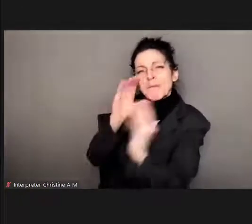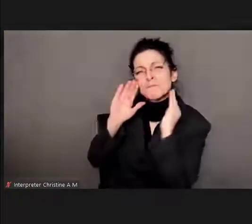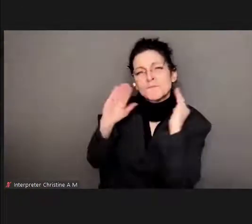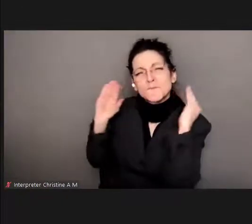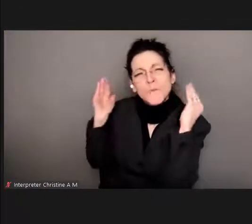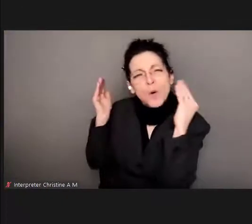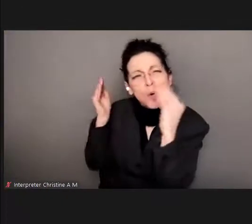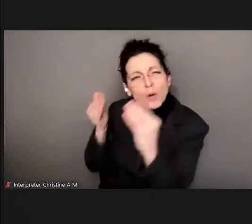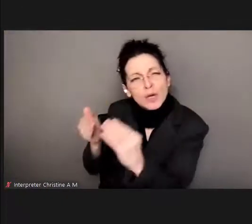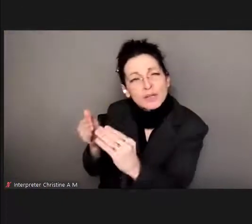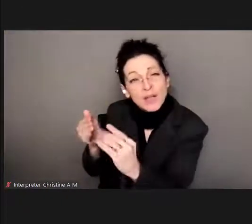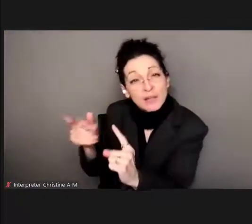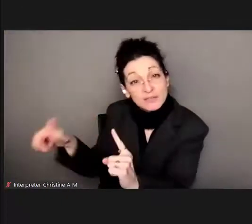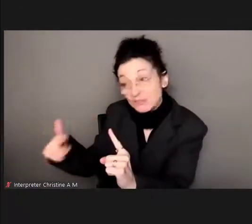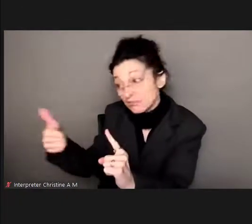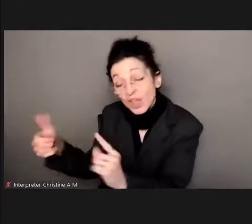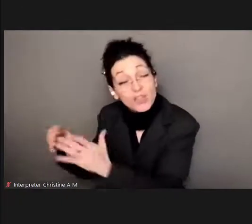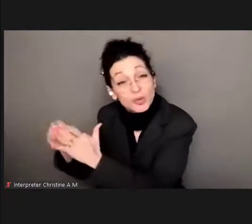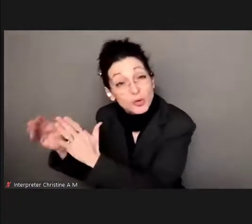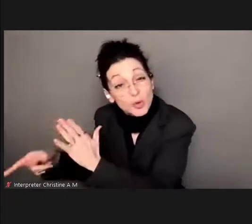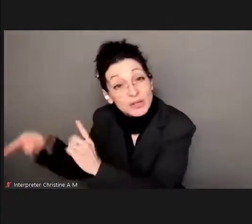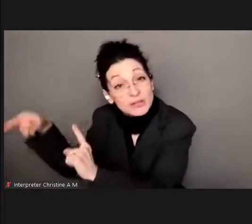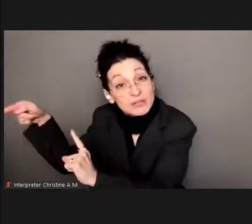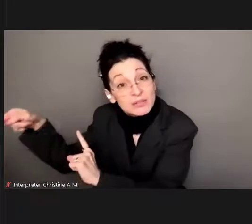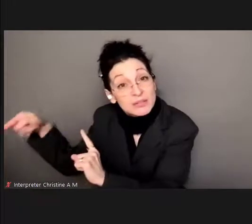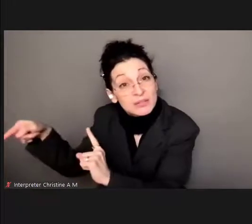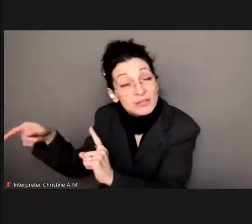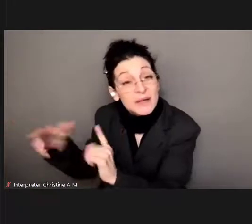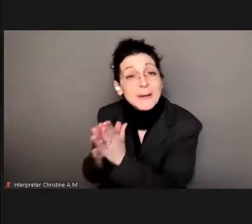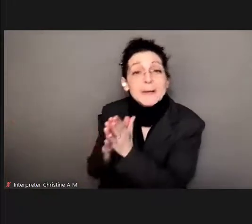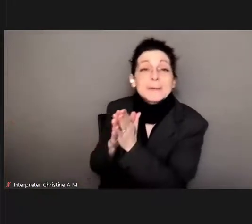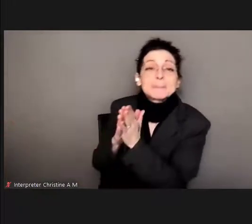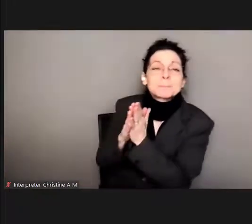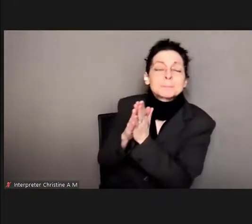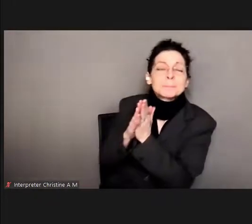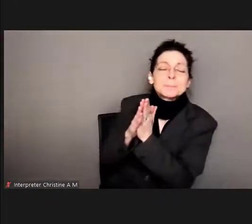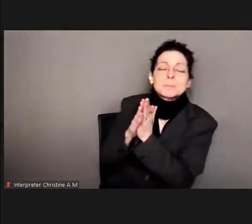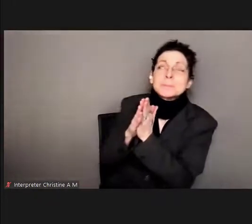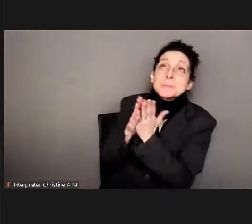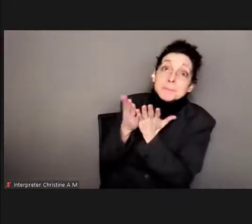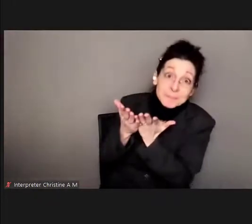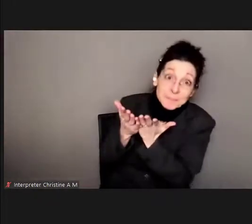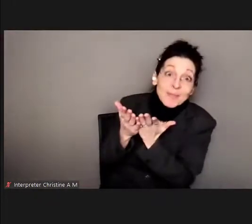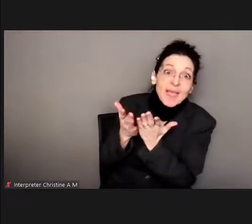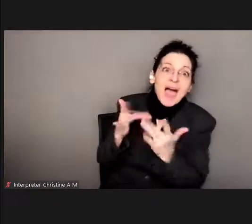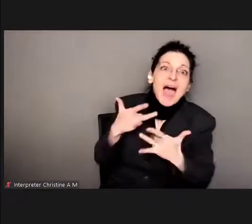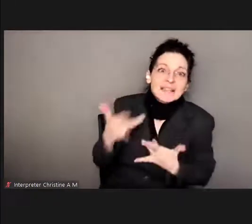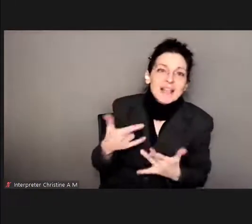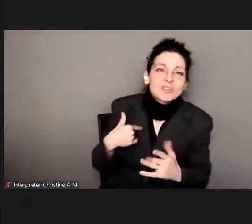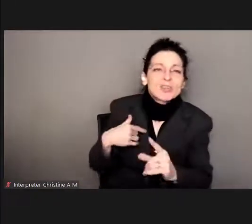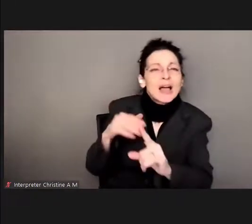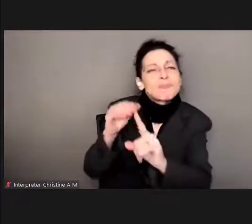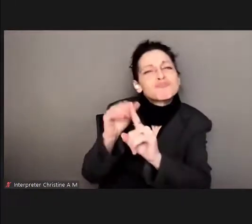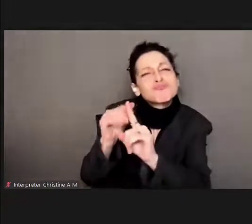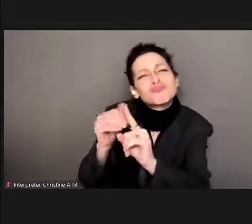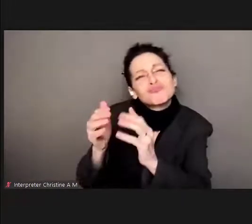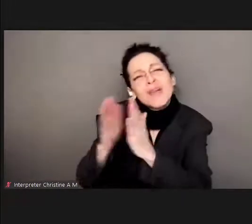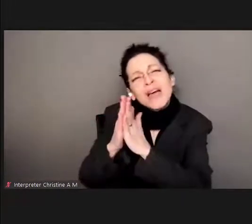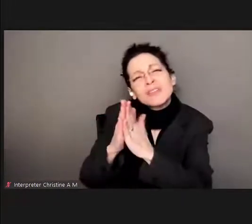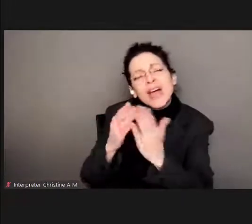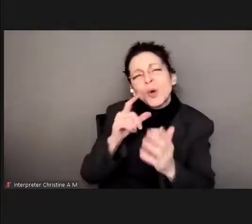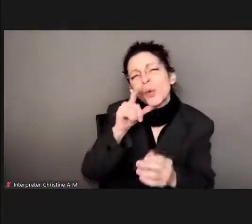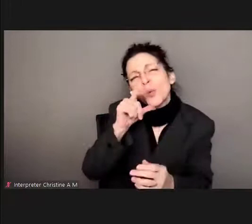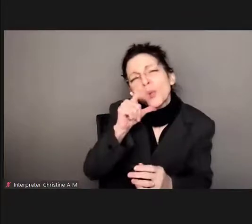I don't always get to a great place with these conversations, but I at least am able to uncover things that I